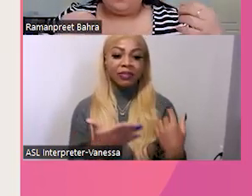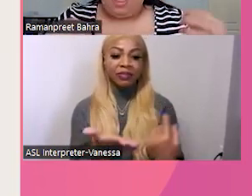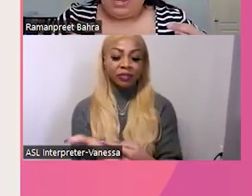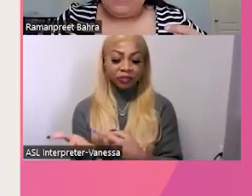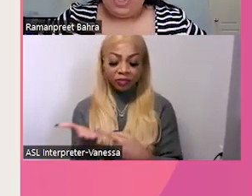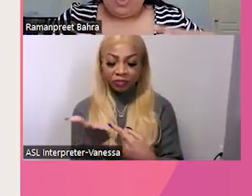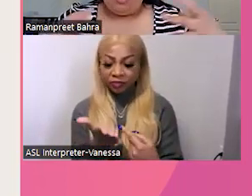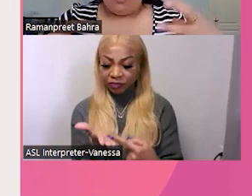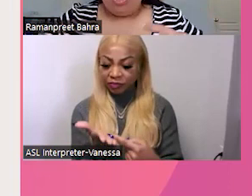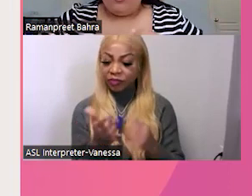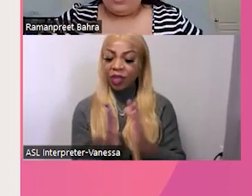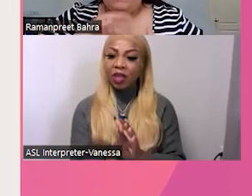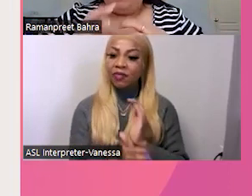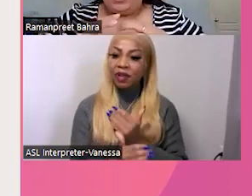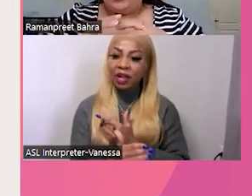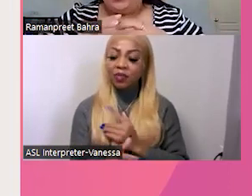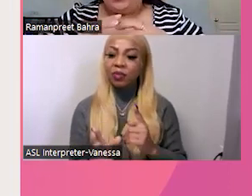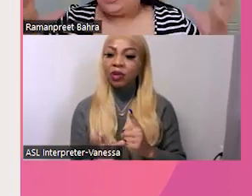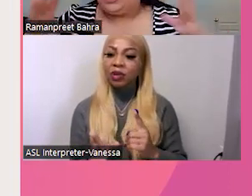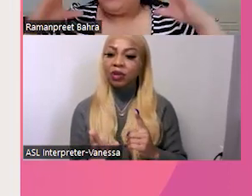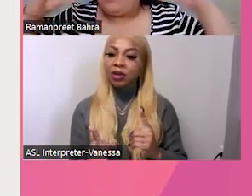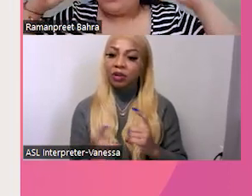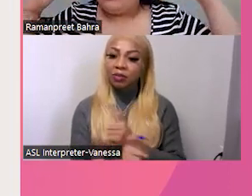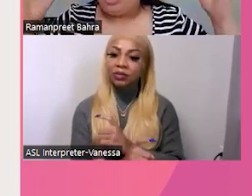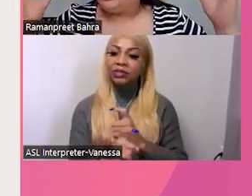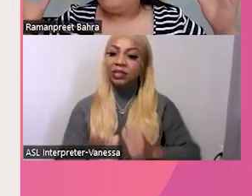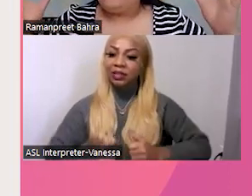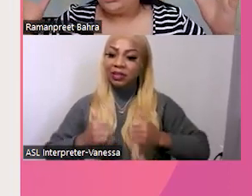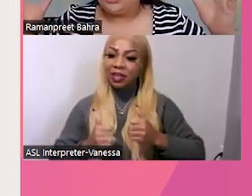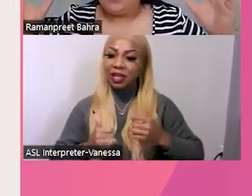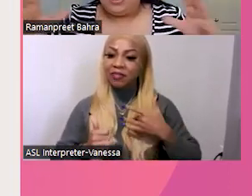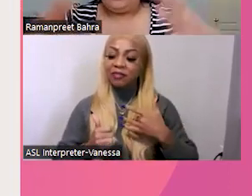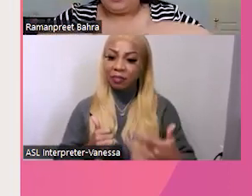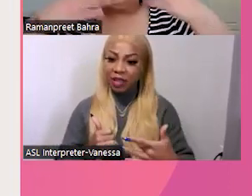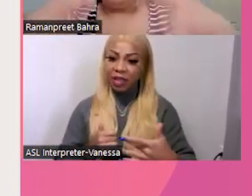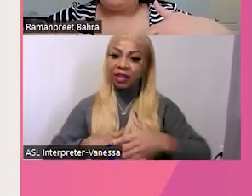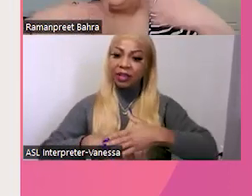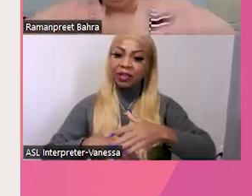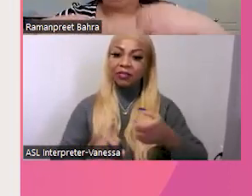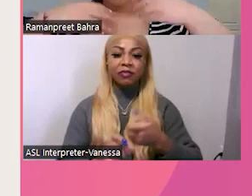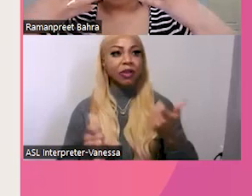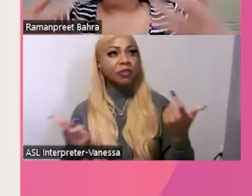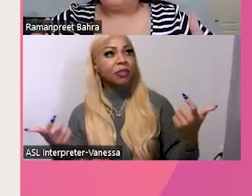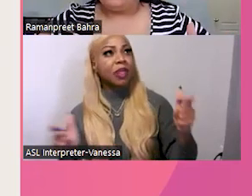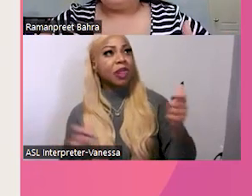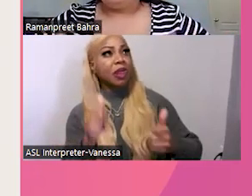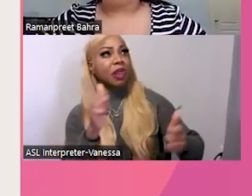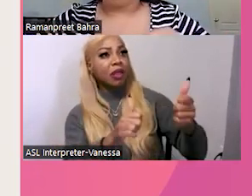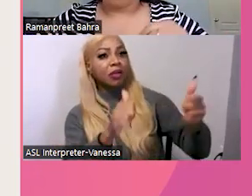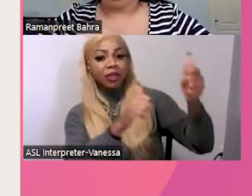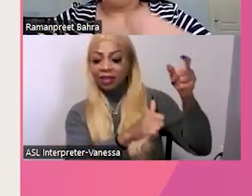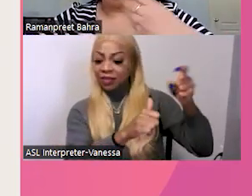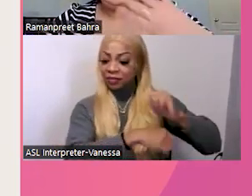complex lives are always being implicated by these larger structures, thus creating this process